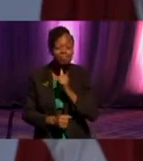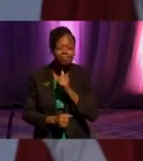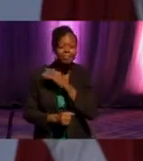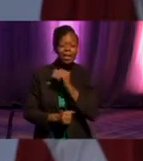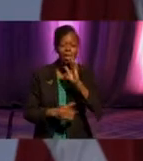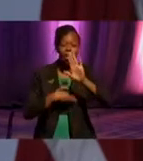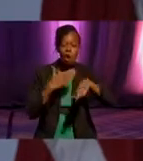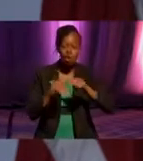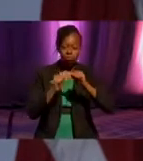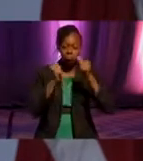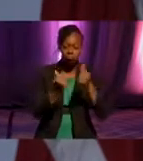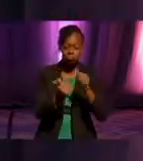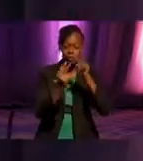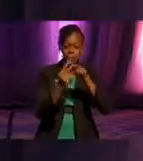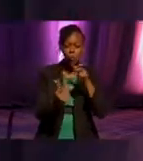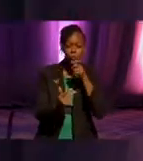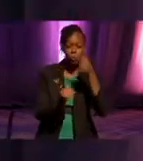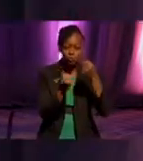together.